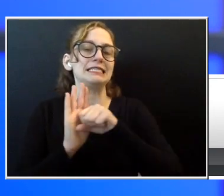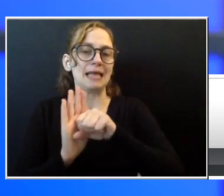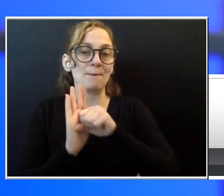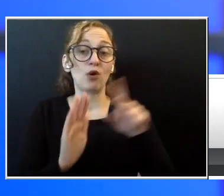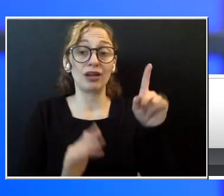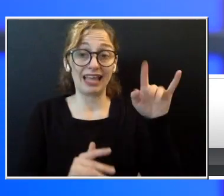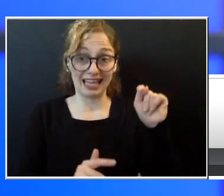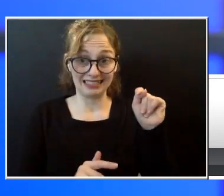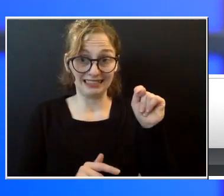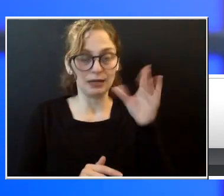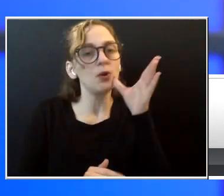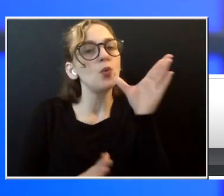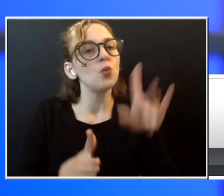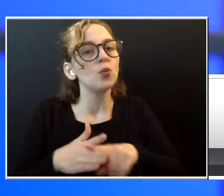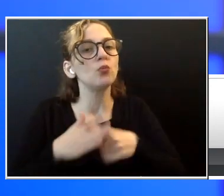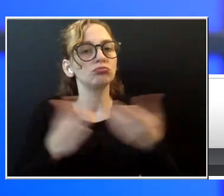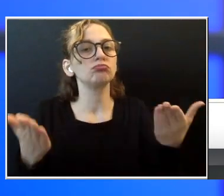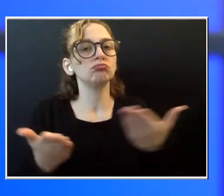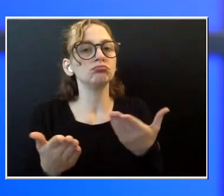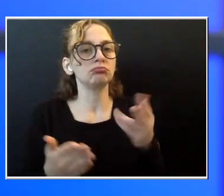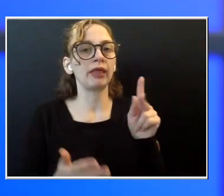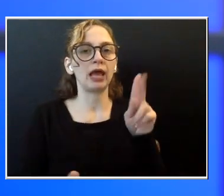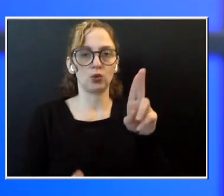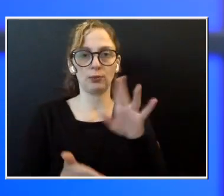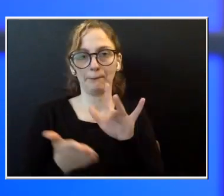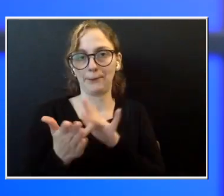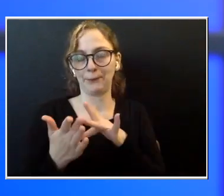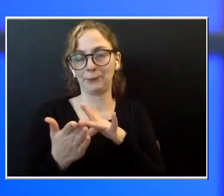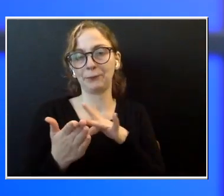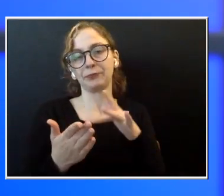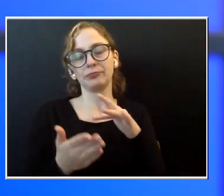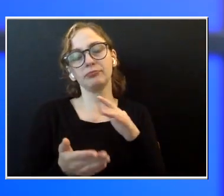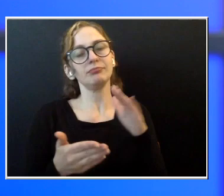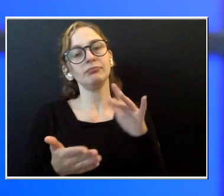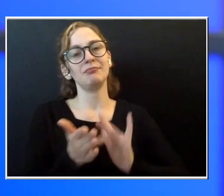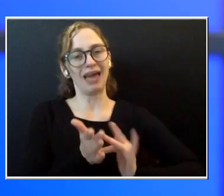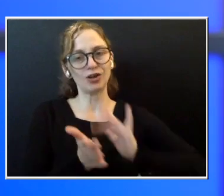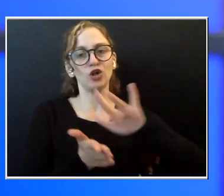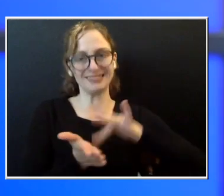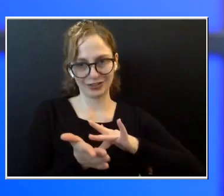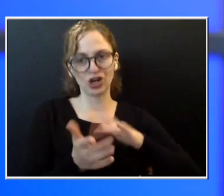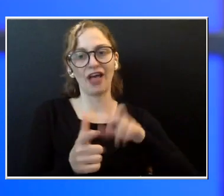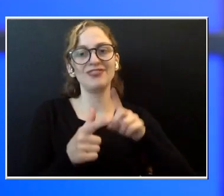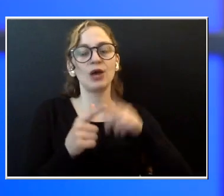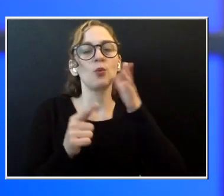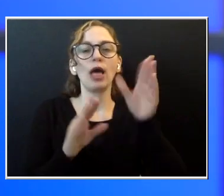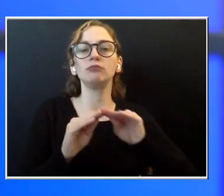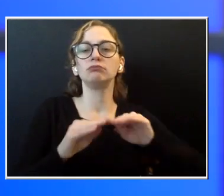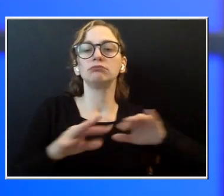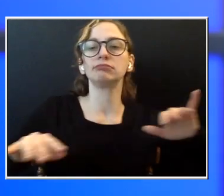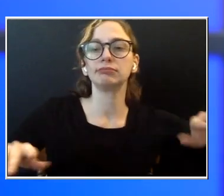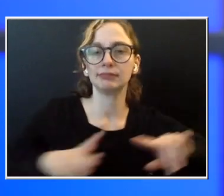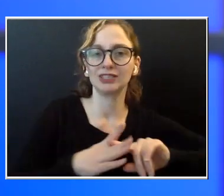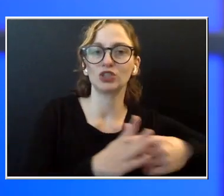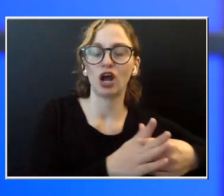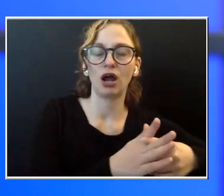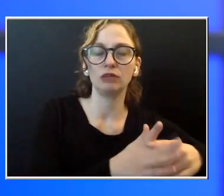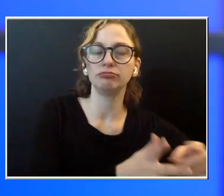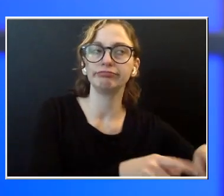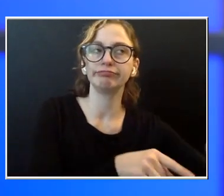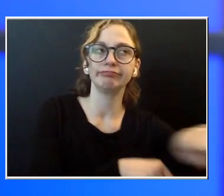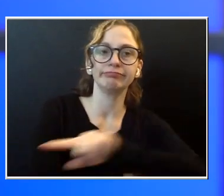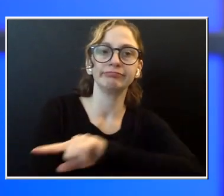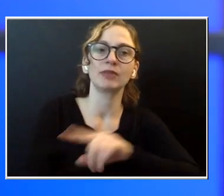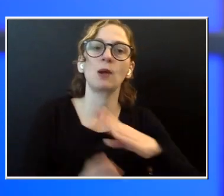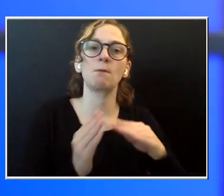of Kansas Medical Center and then roll it out hopefully in much more rural areas as well. So people who want